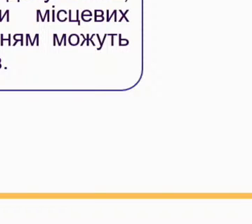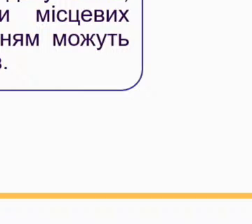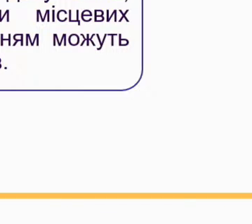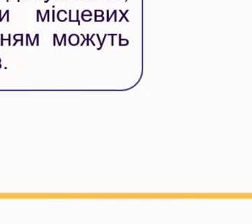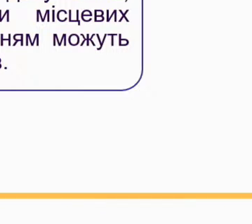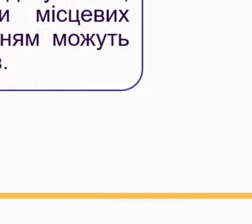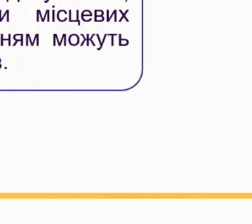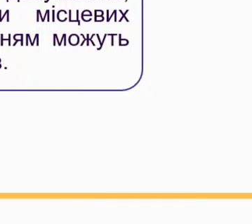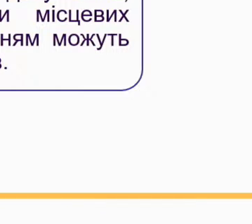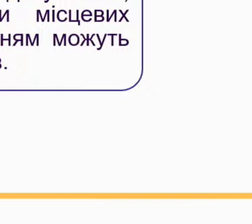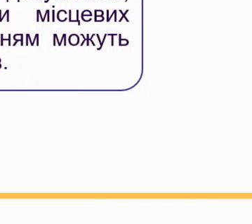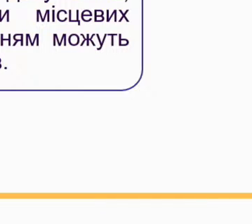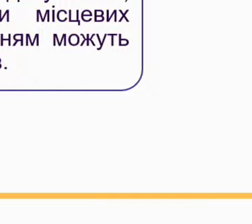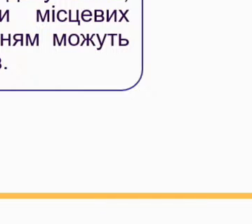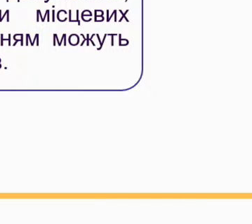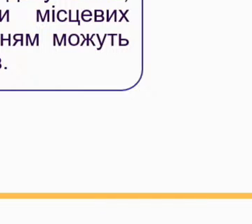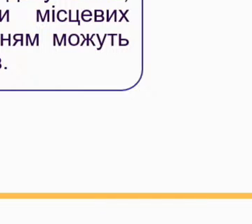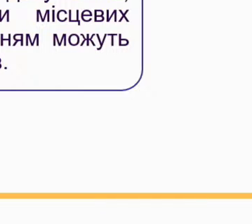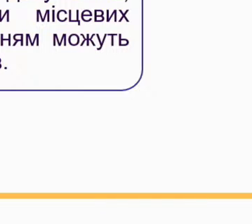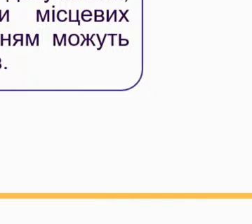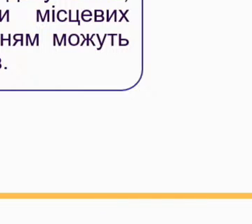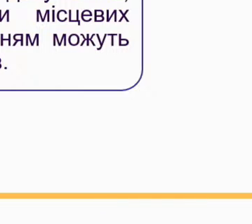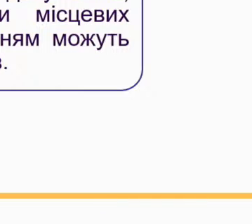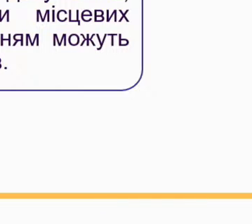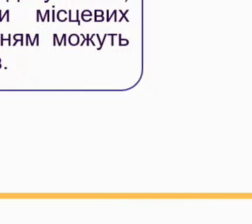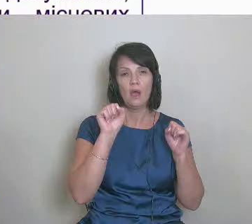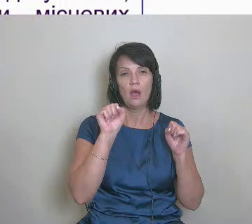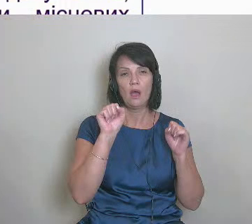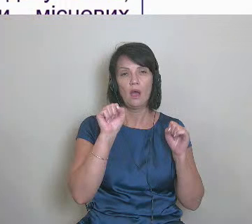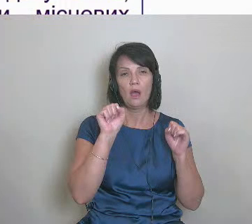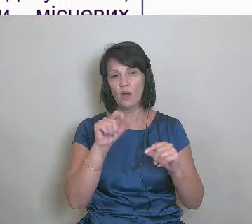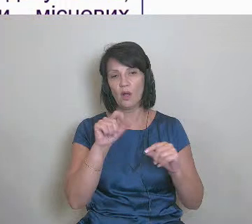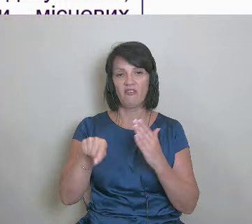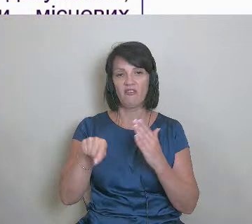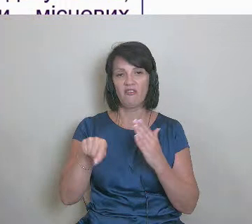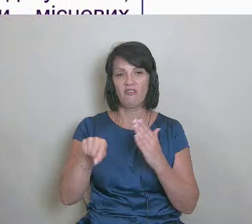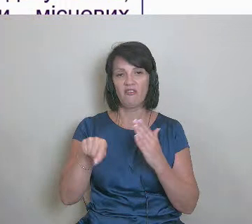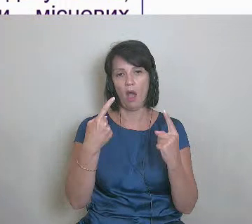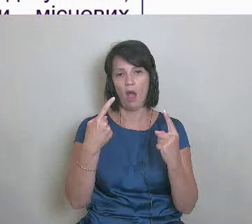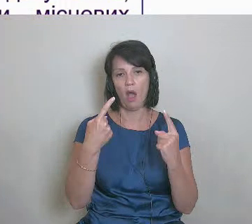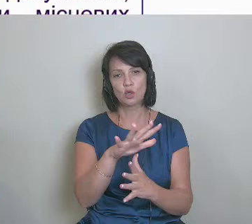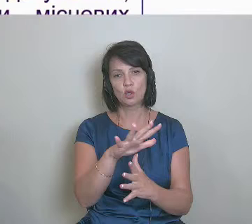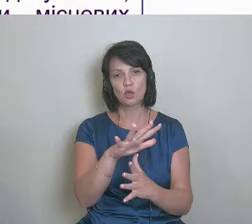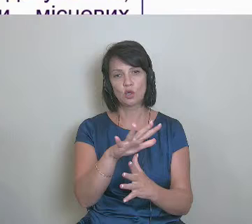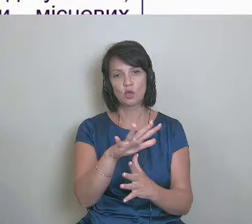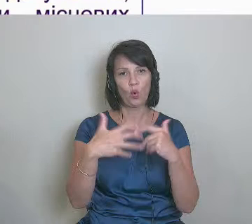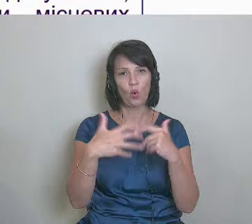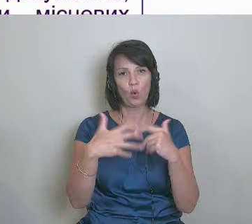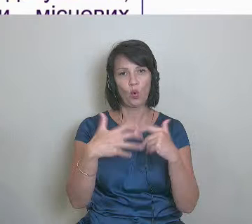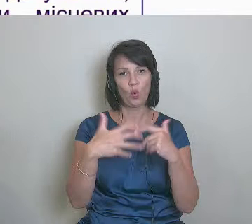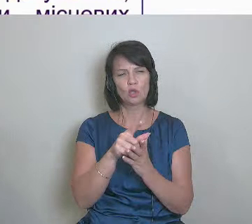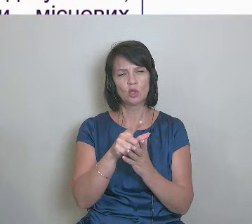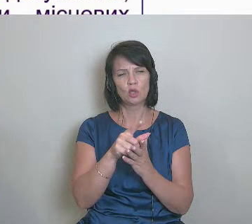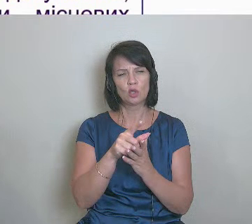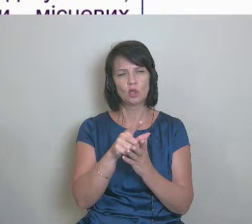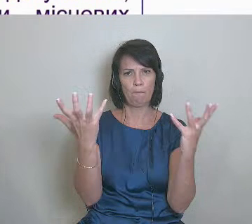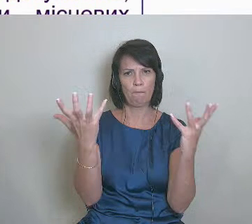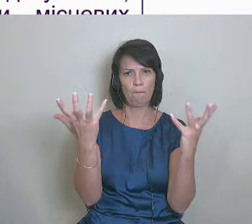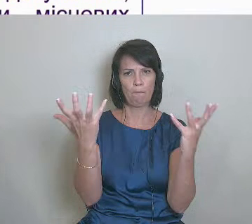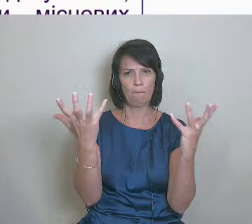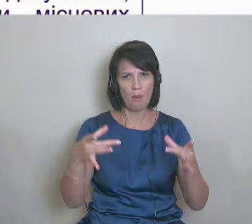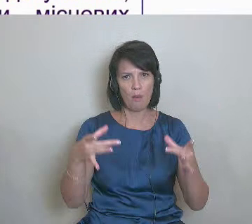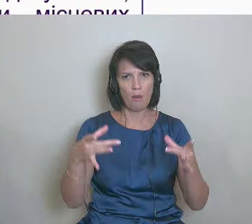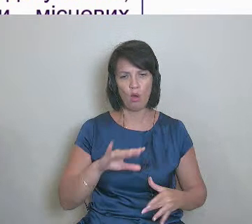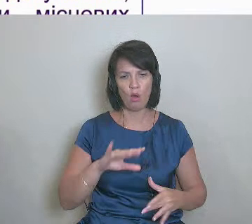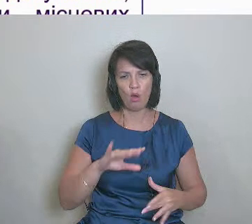of calculation. You can't say that something is not finished yet and they took part of the protocols. No, they need to